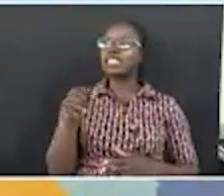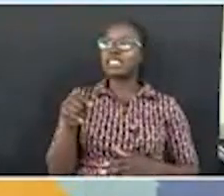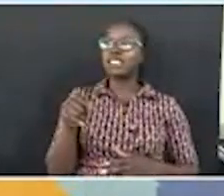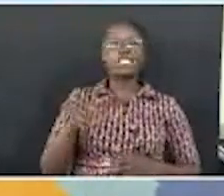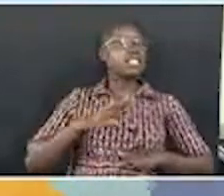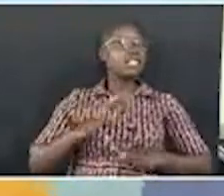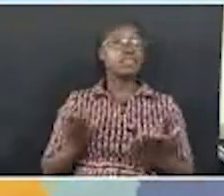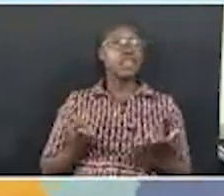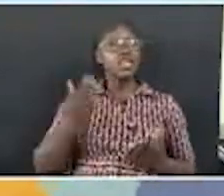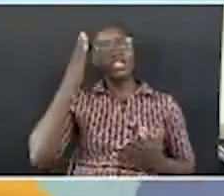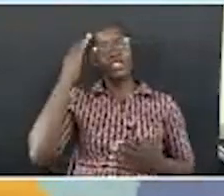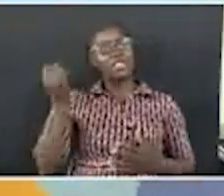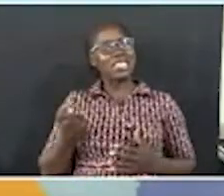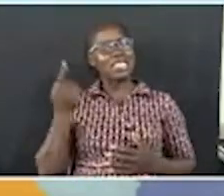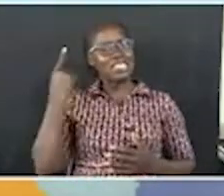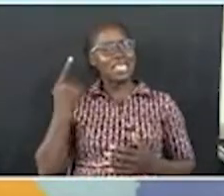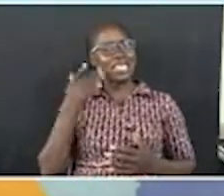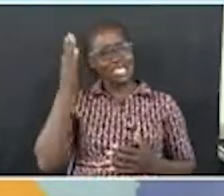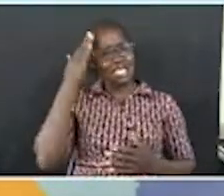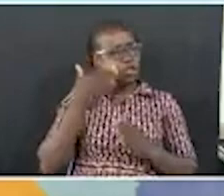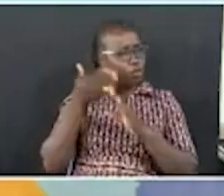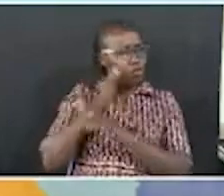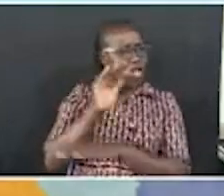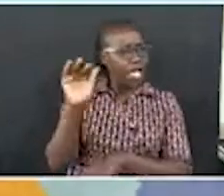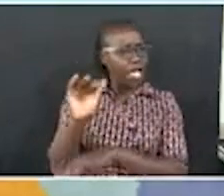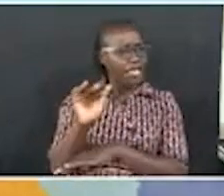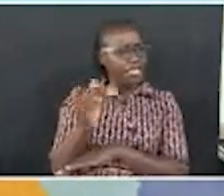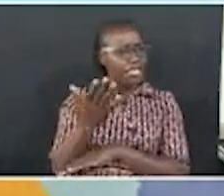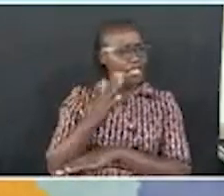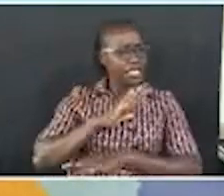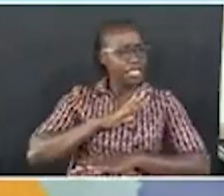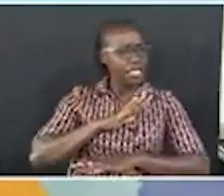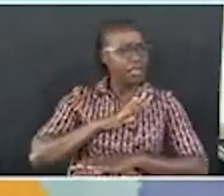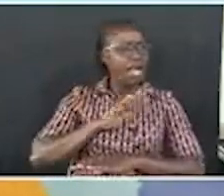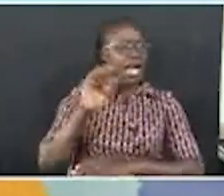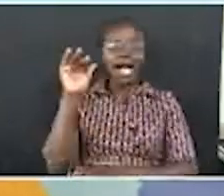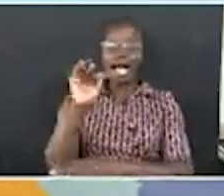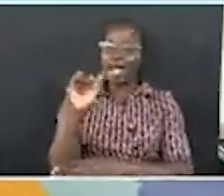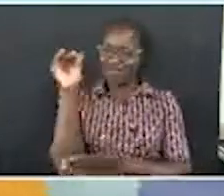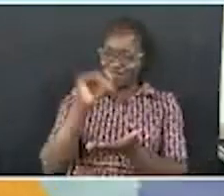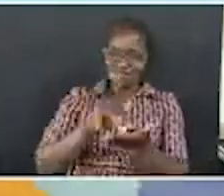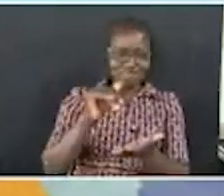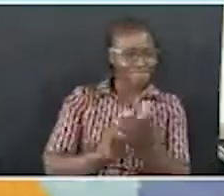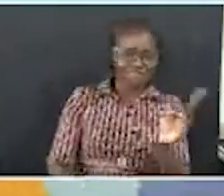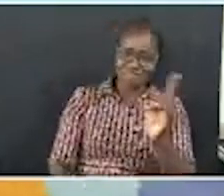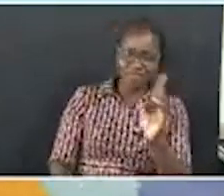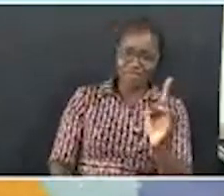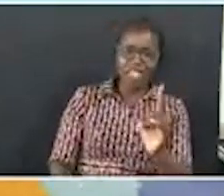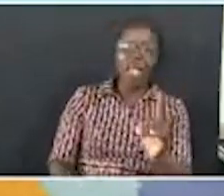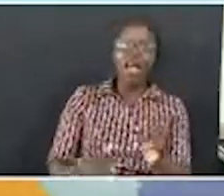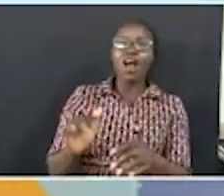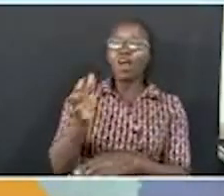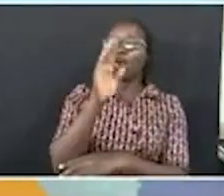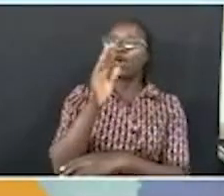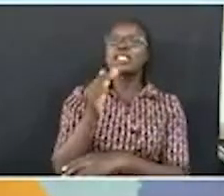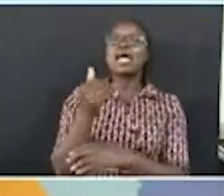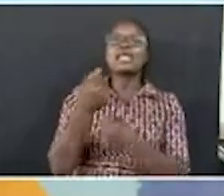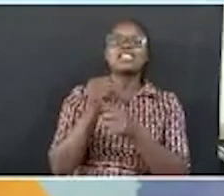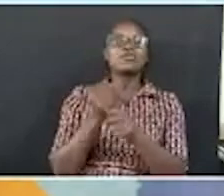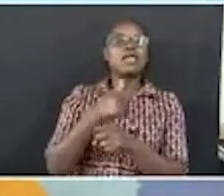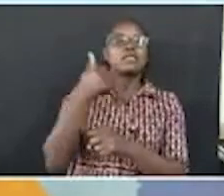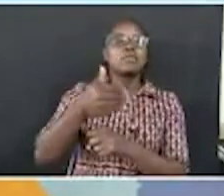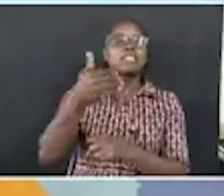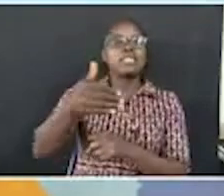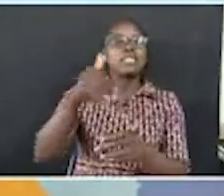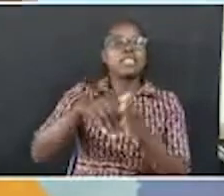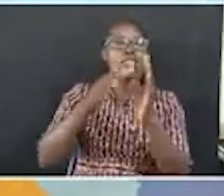He knows, he understands. In fact, he knew before I asked, that's enough, I won't ask again. God has made persistence